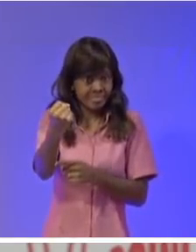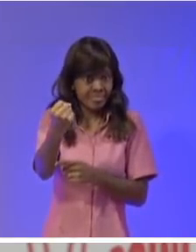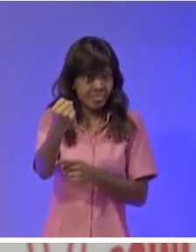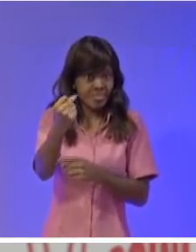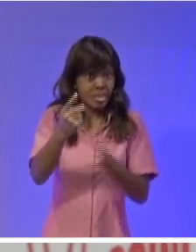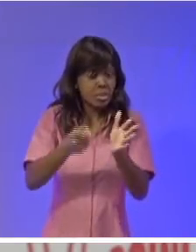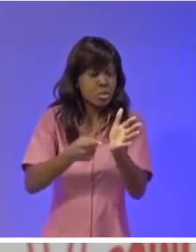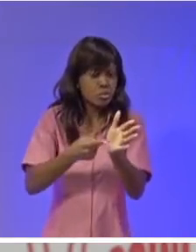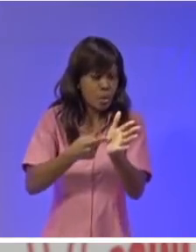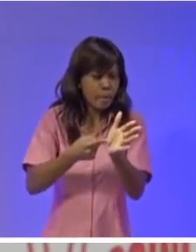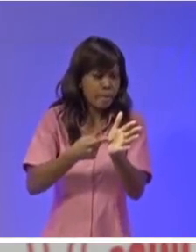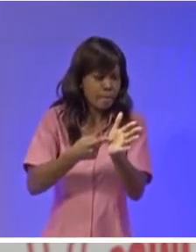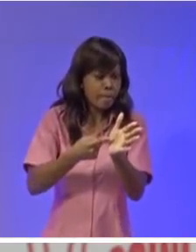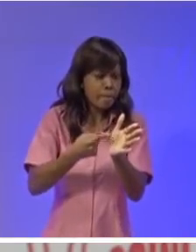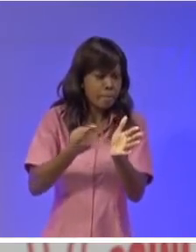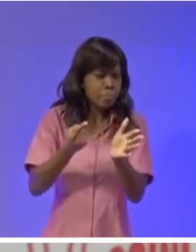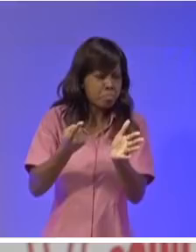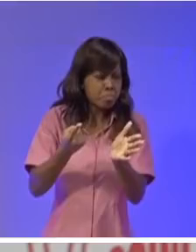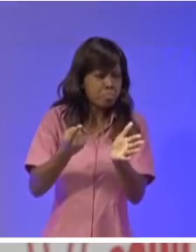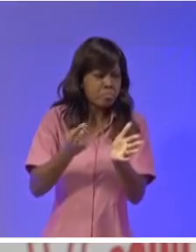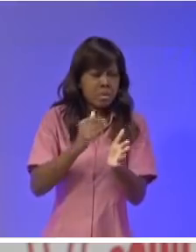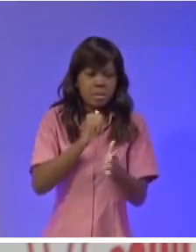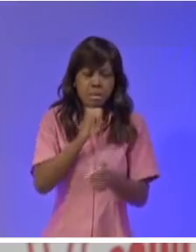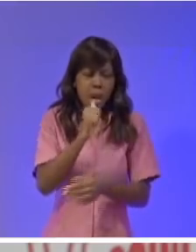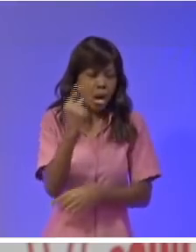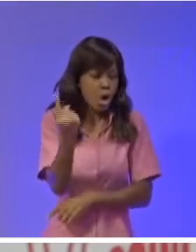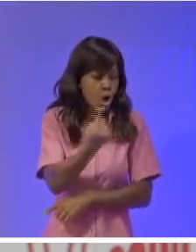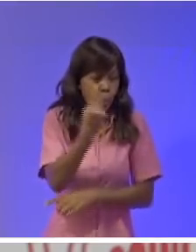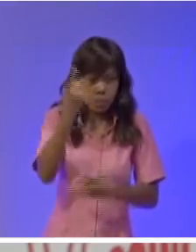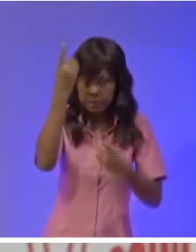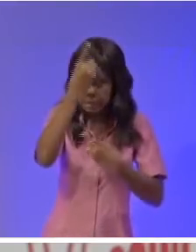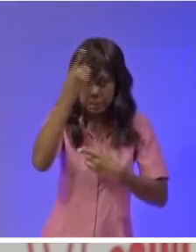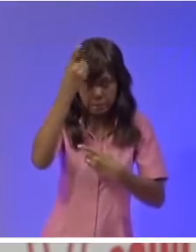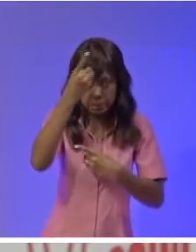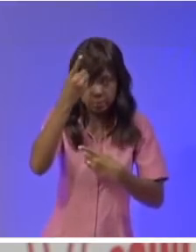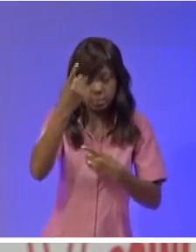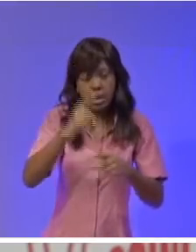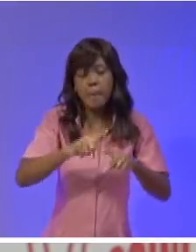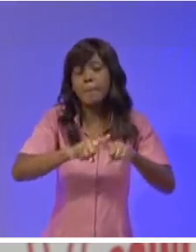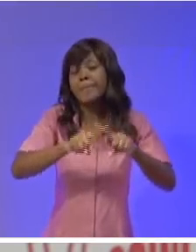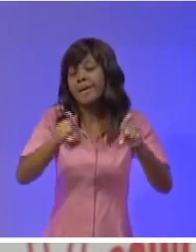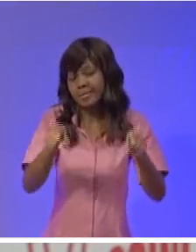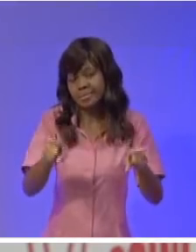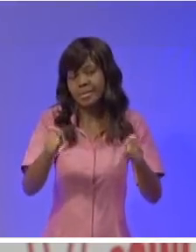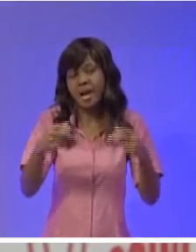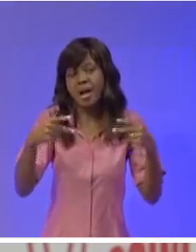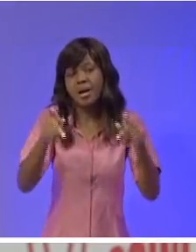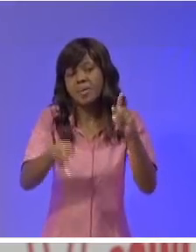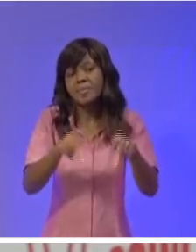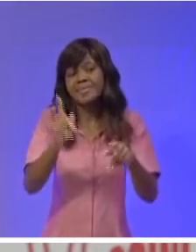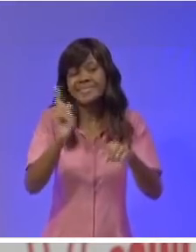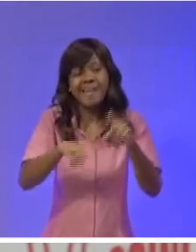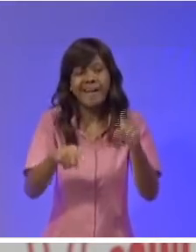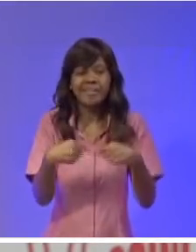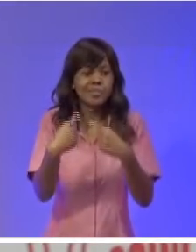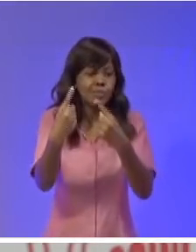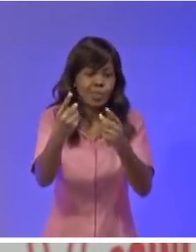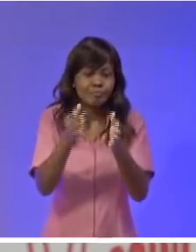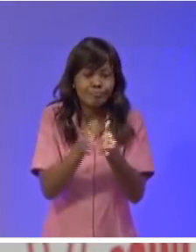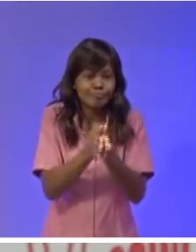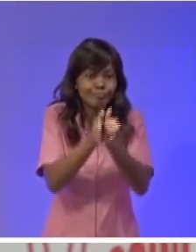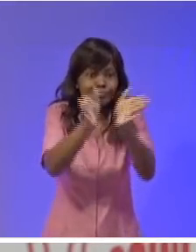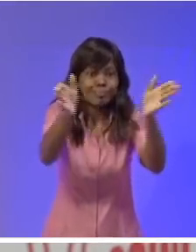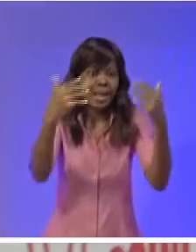from the disease itself. Persons are not able to do public health regulations and guidelines as much. They're not able to